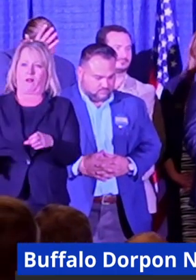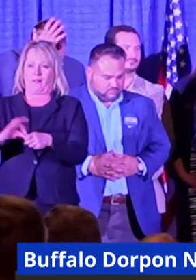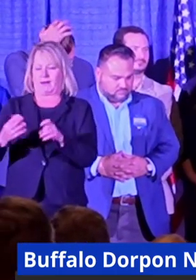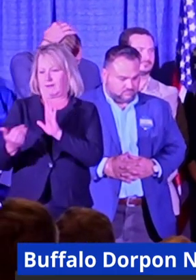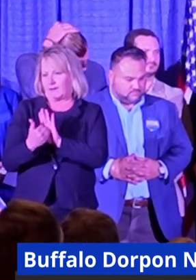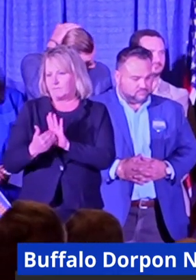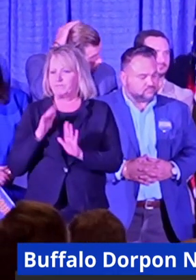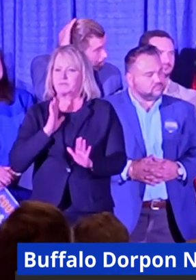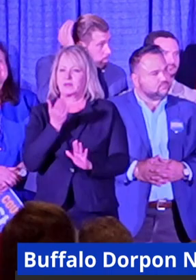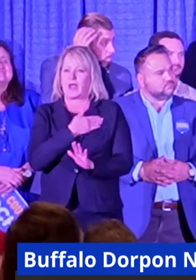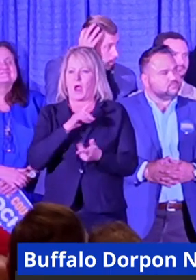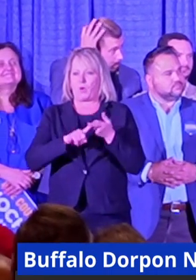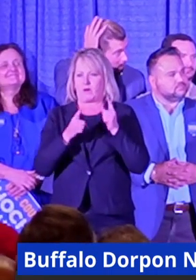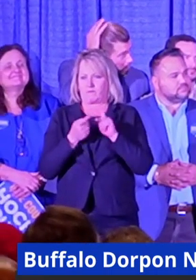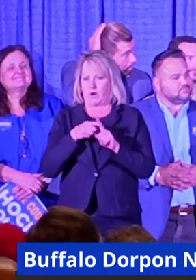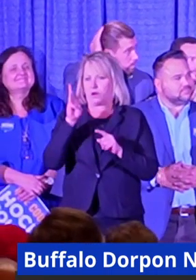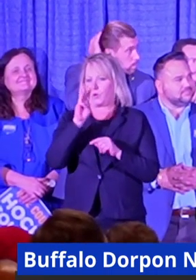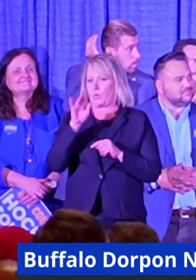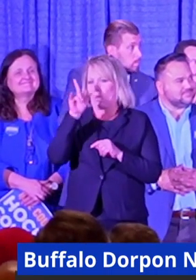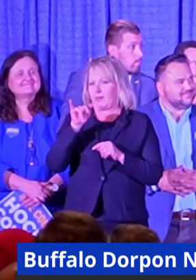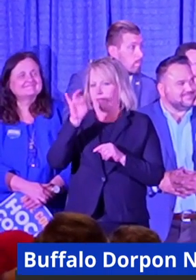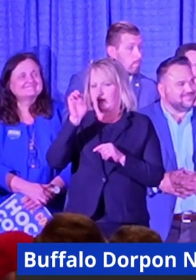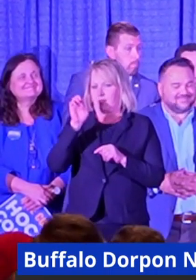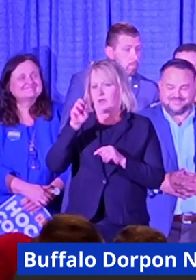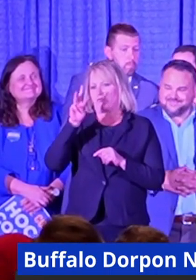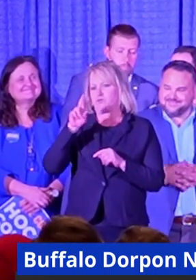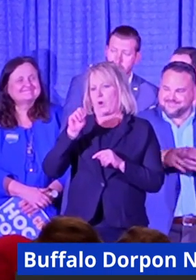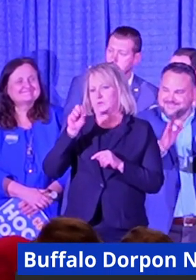friend, Mayor Willie Rosas.